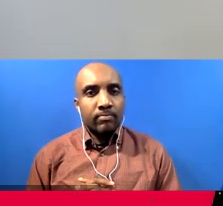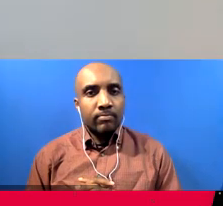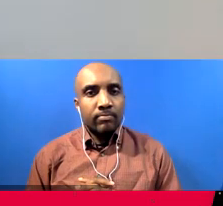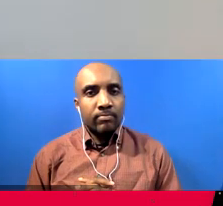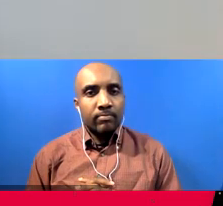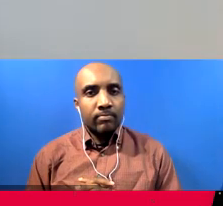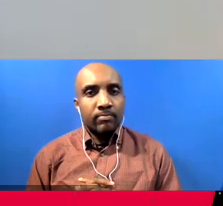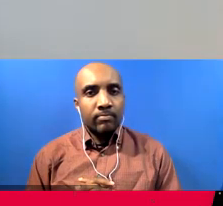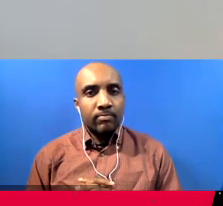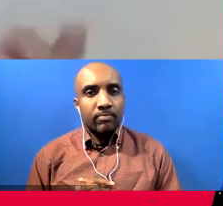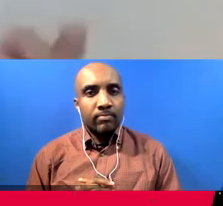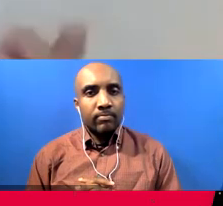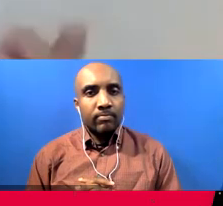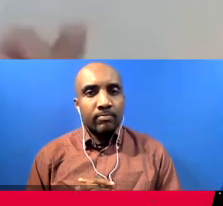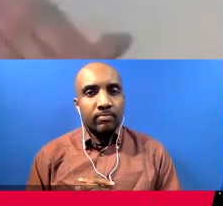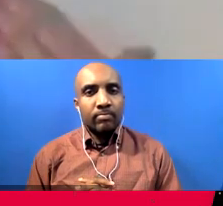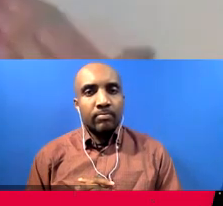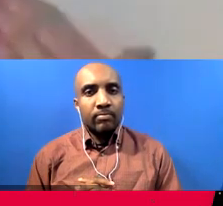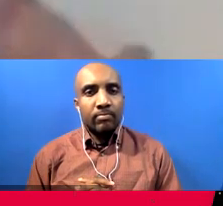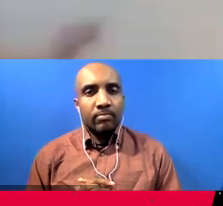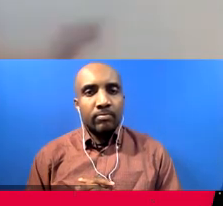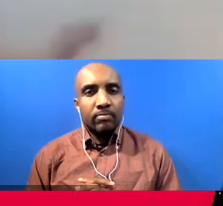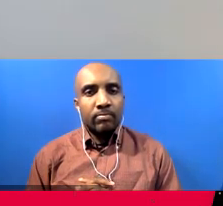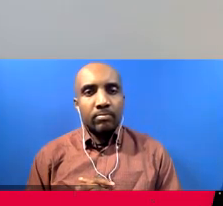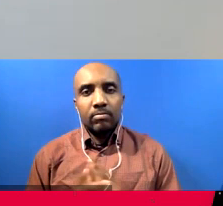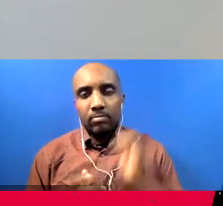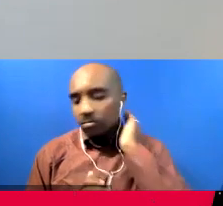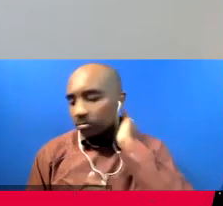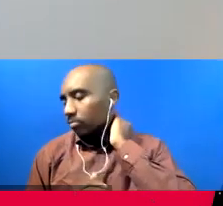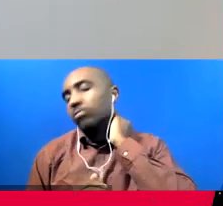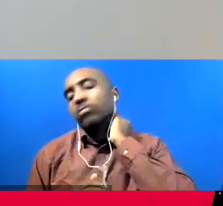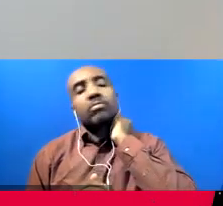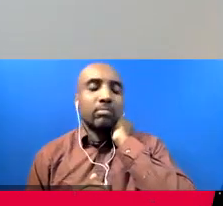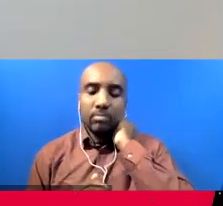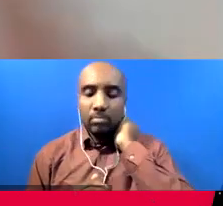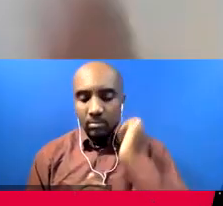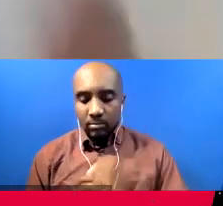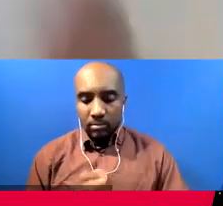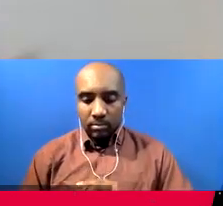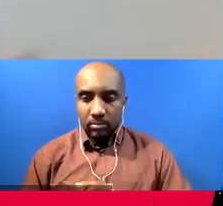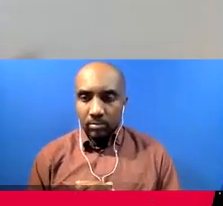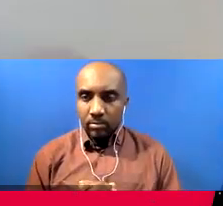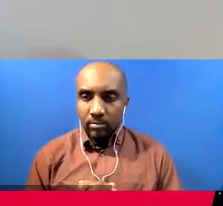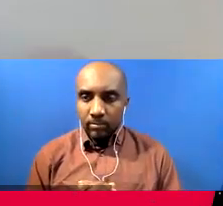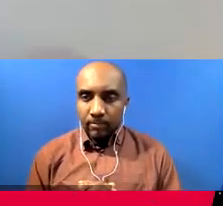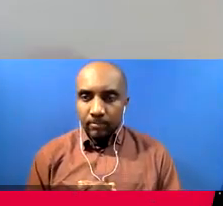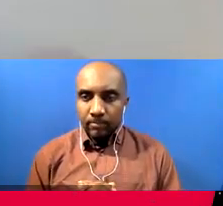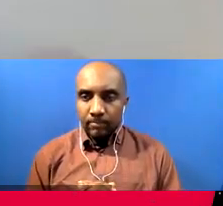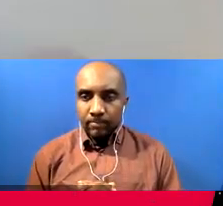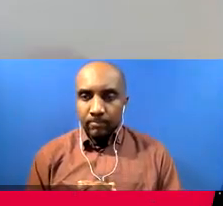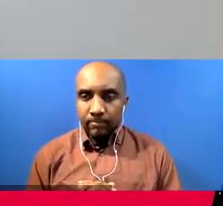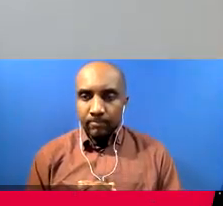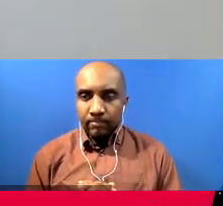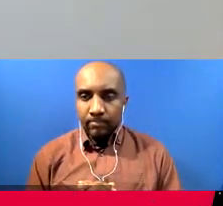issue is going to show, is going to let us get uncomfortable with ourselves. And I think the fact that it's an even younger